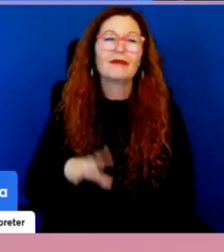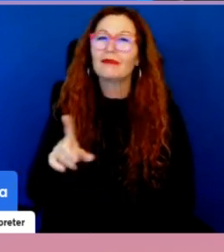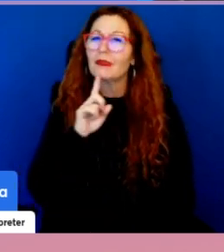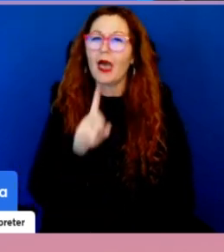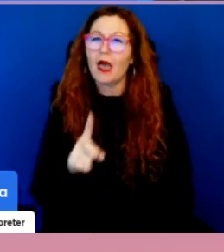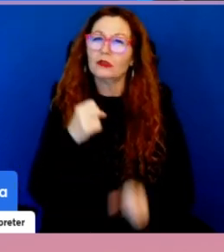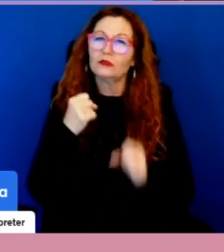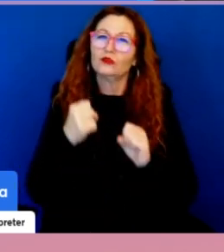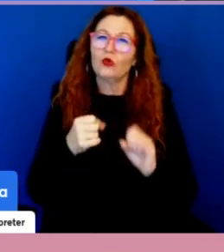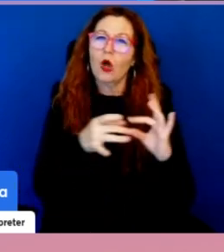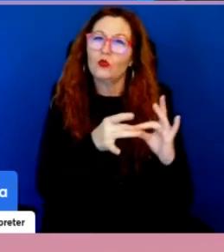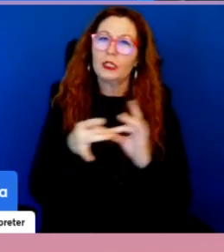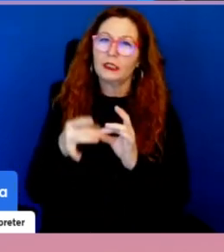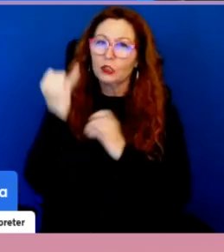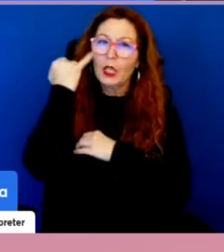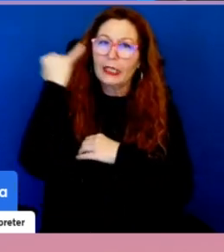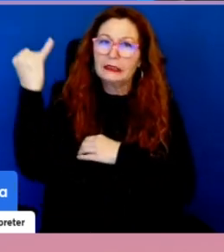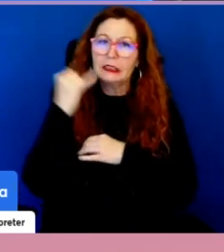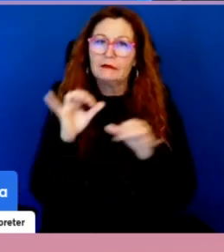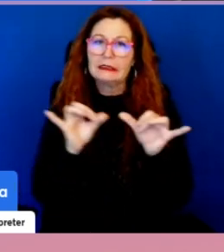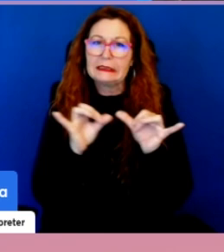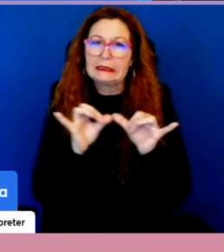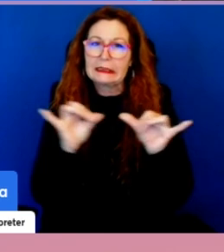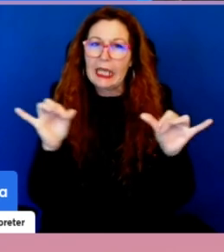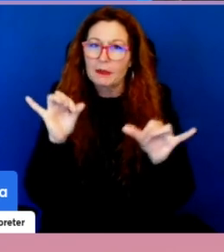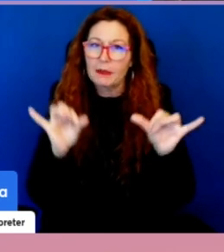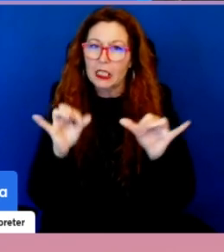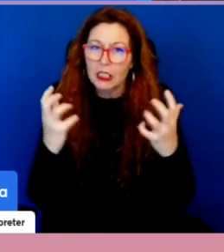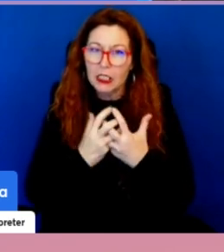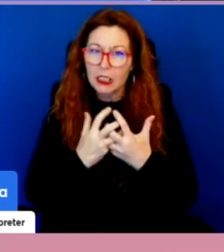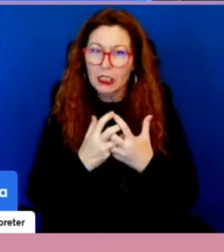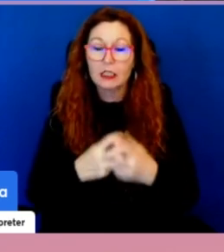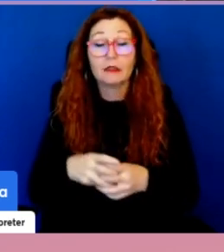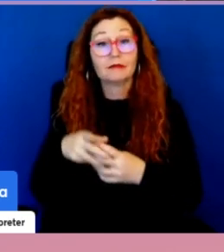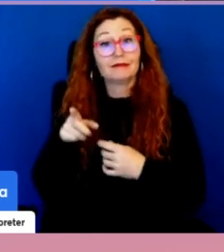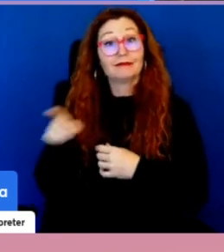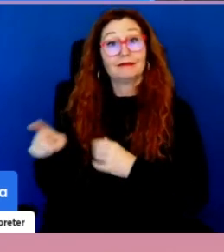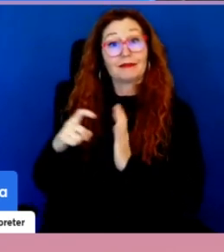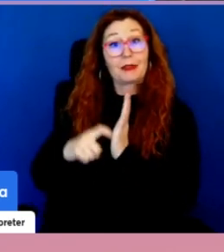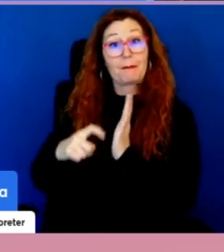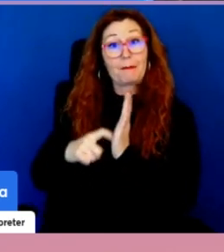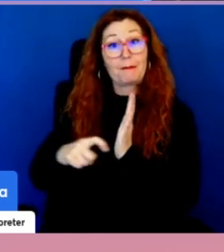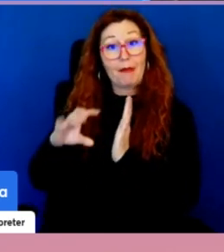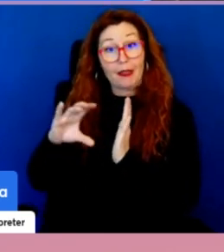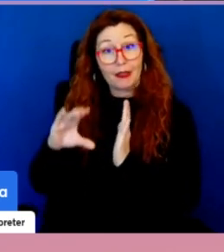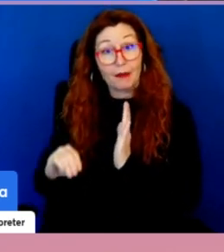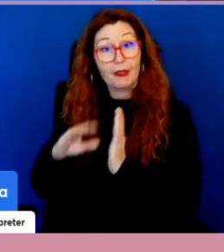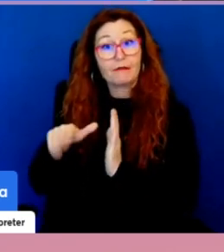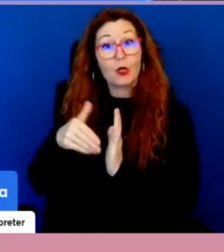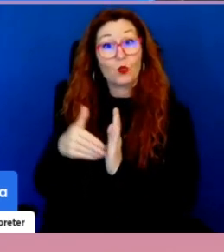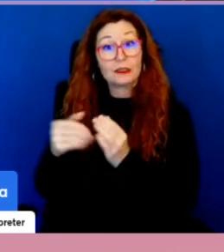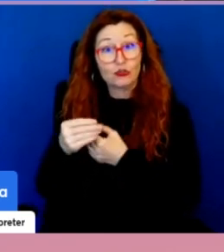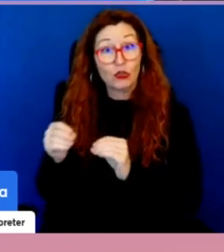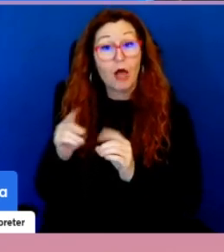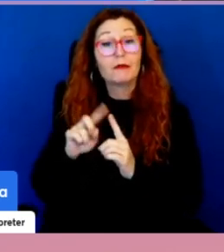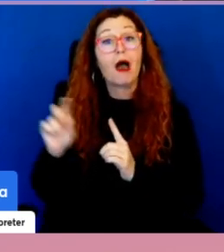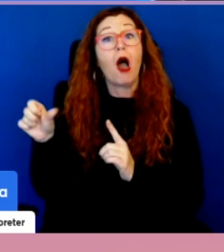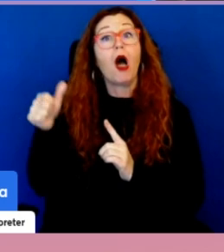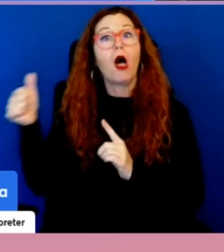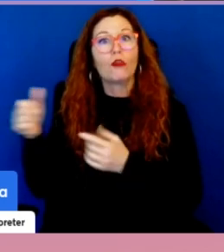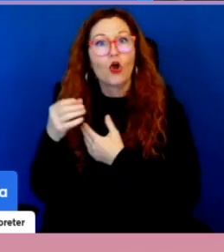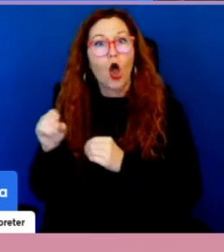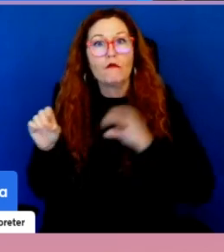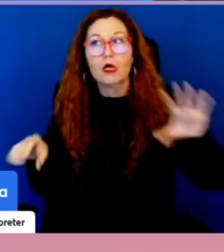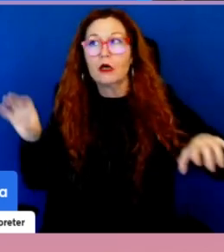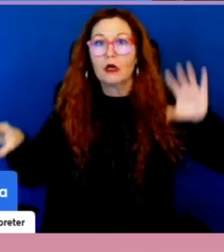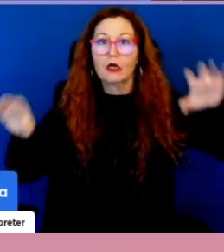of this solution. So again, think back to little big mining company. They have the central office and they're popping up all these remote sites. But we don't necessarily know